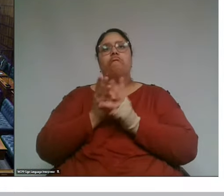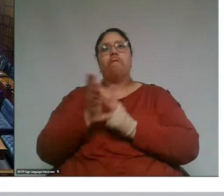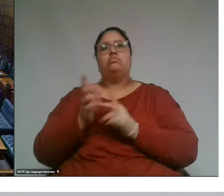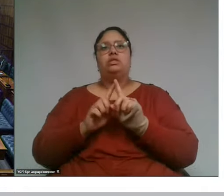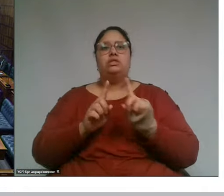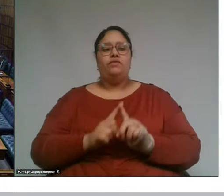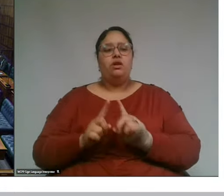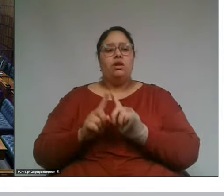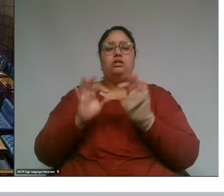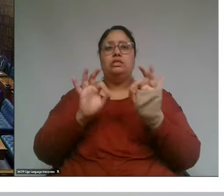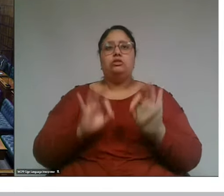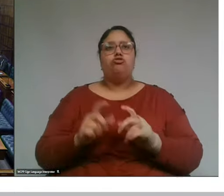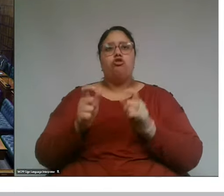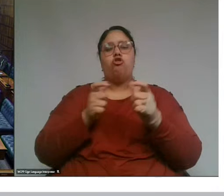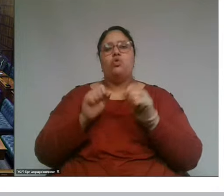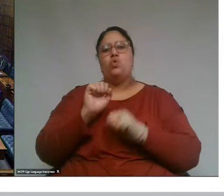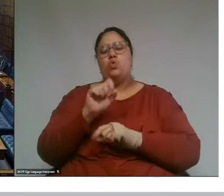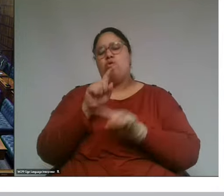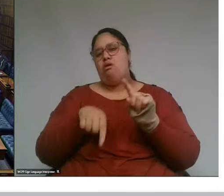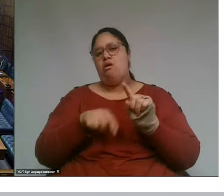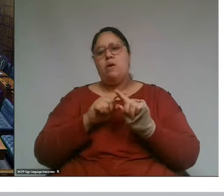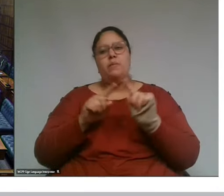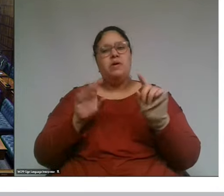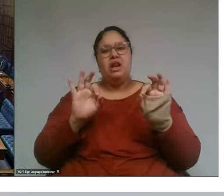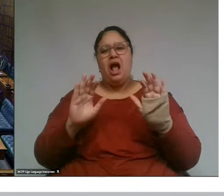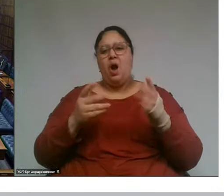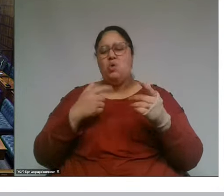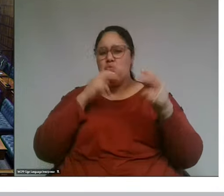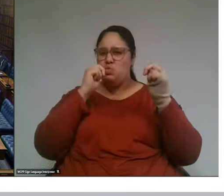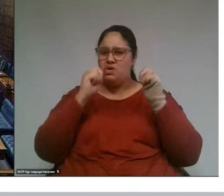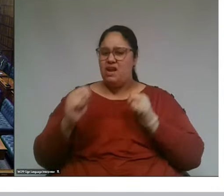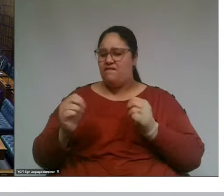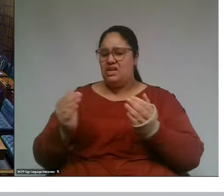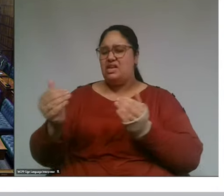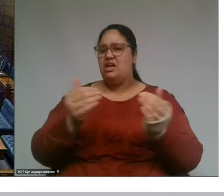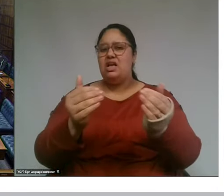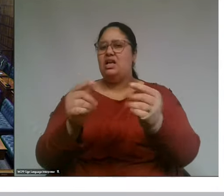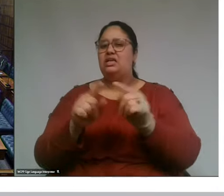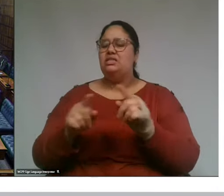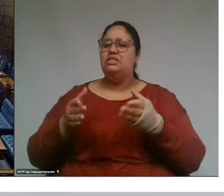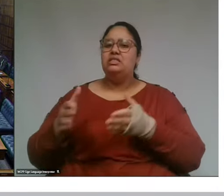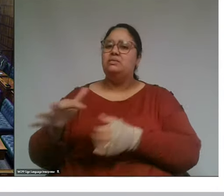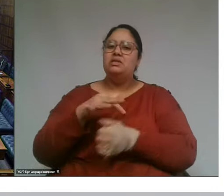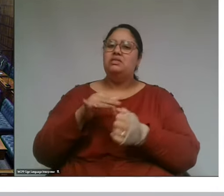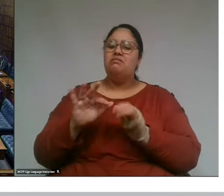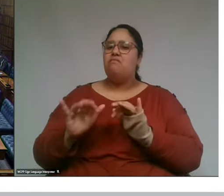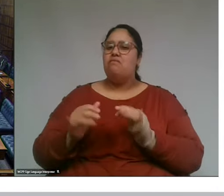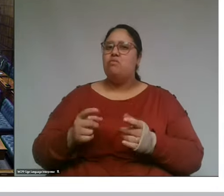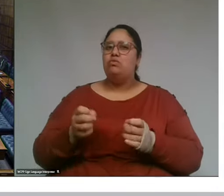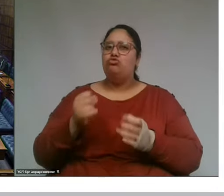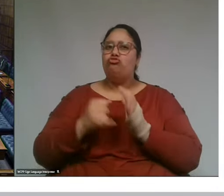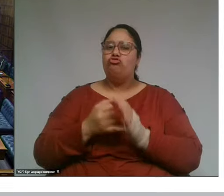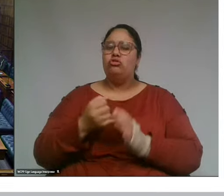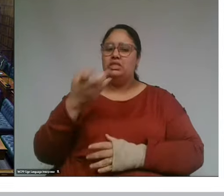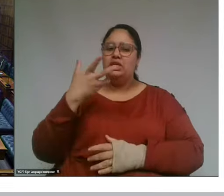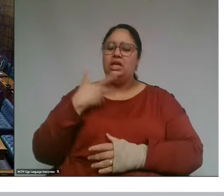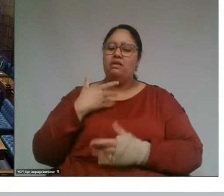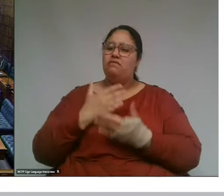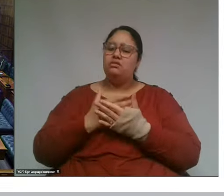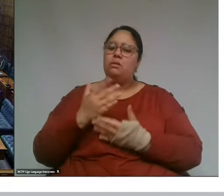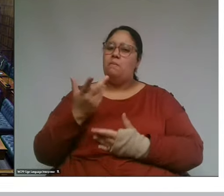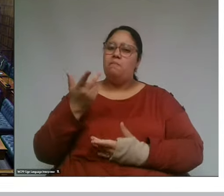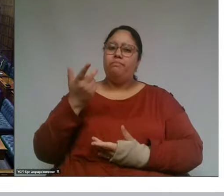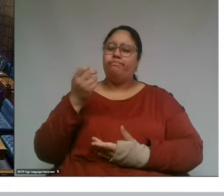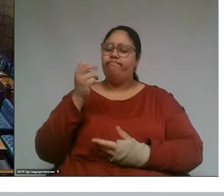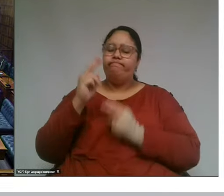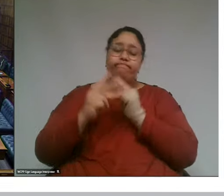that are within your control um so how do you navigate that P space if you can if you can just H give me some